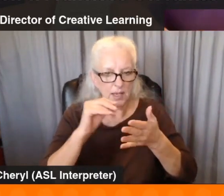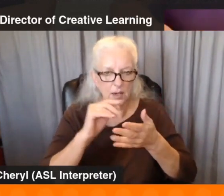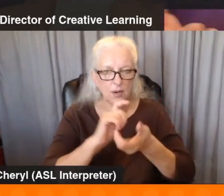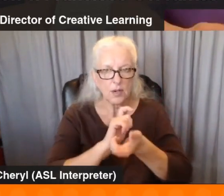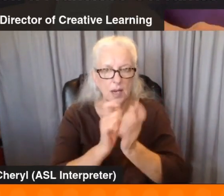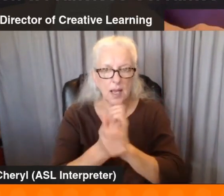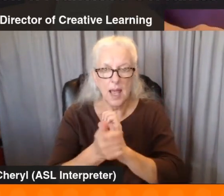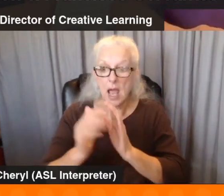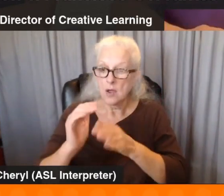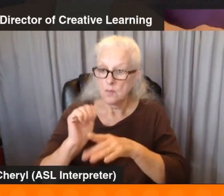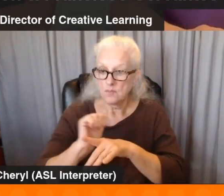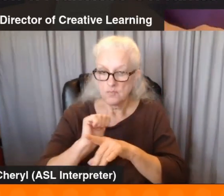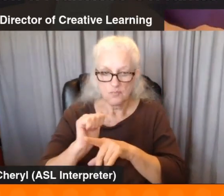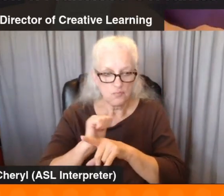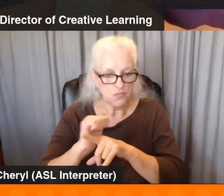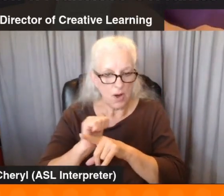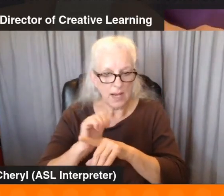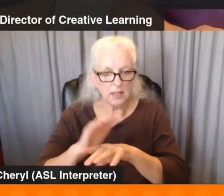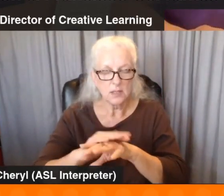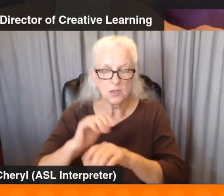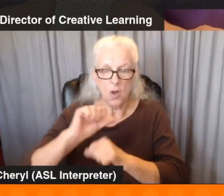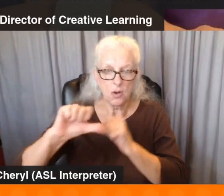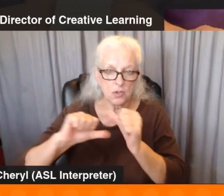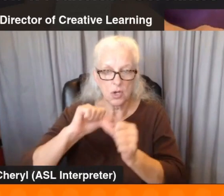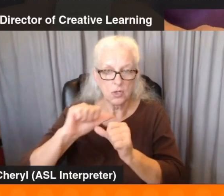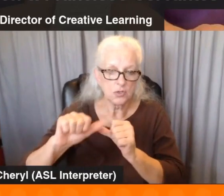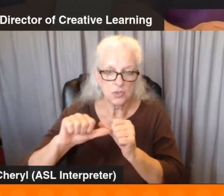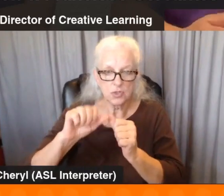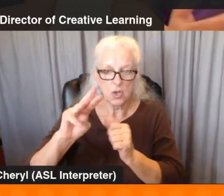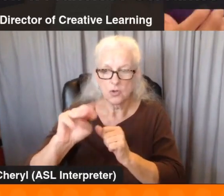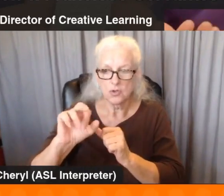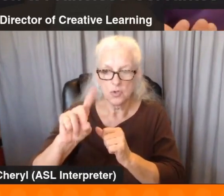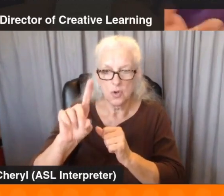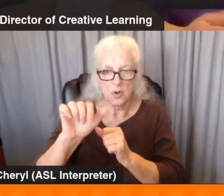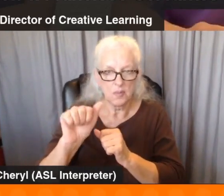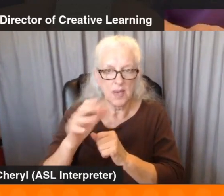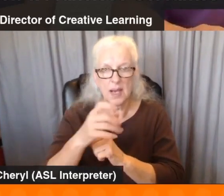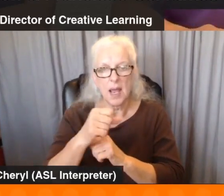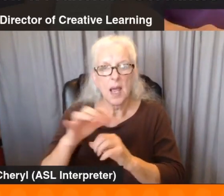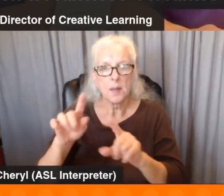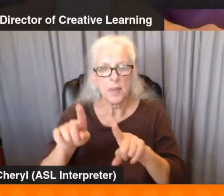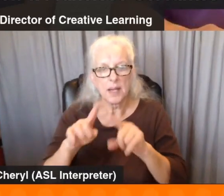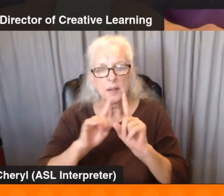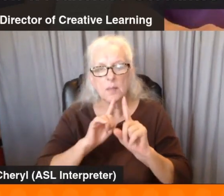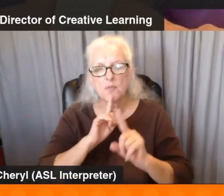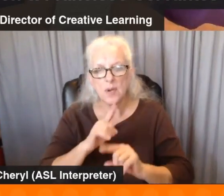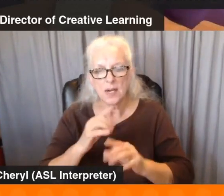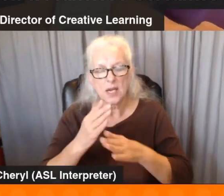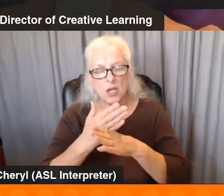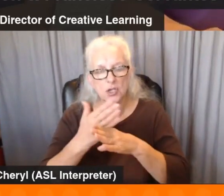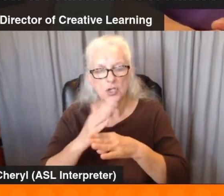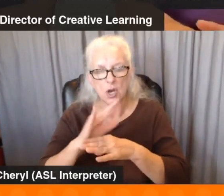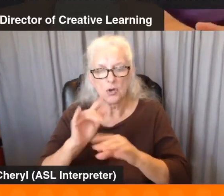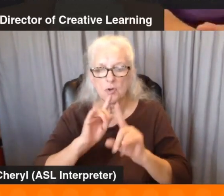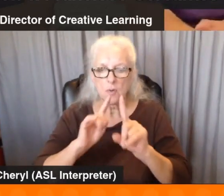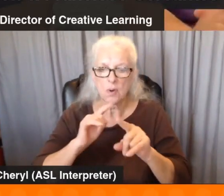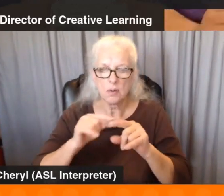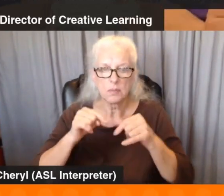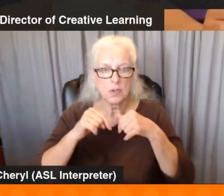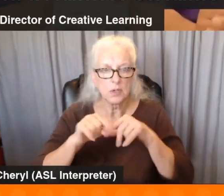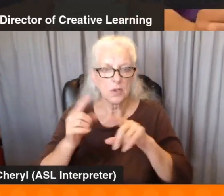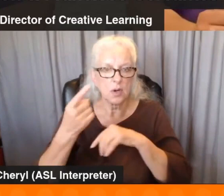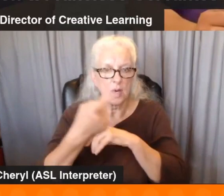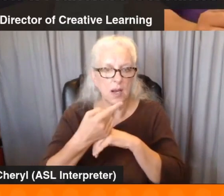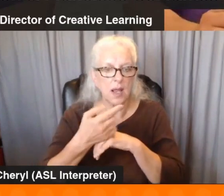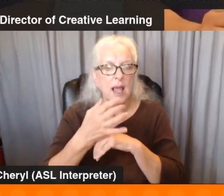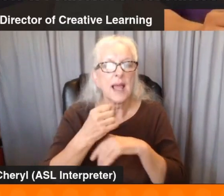media, use the chat in the platform to share your responses and your thoughts throughout the day. Yeah, I